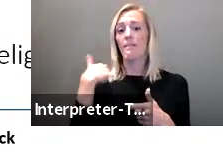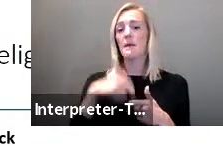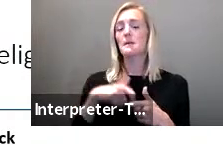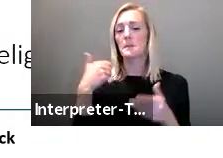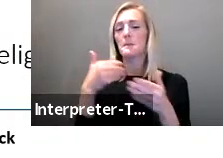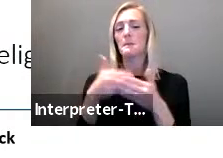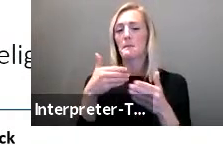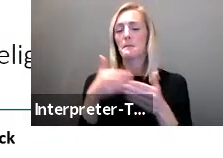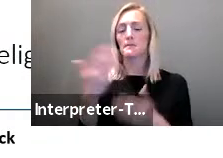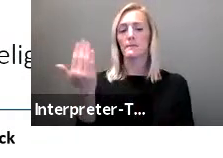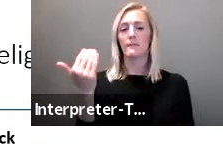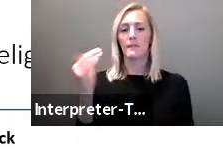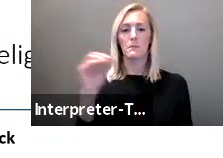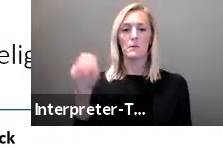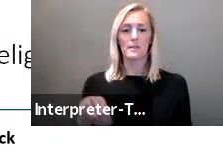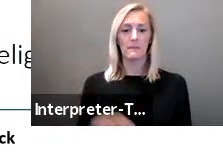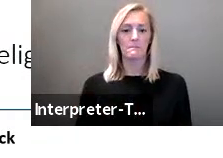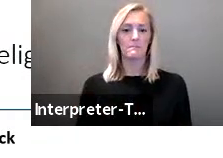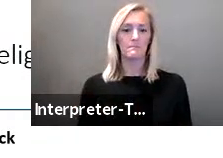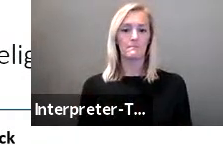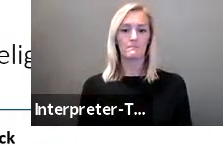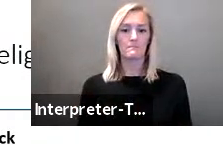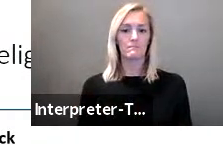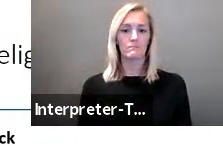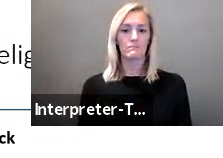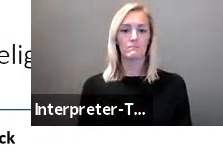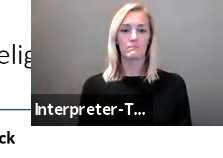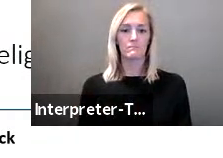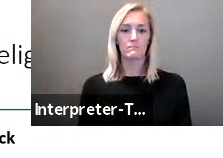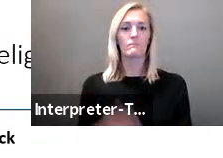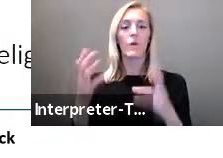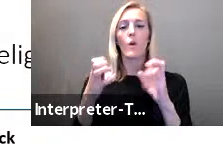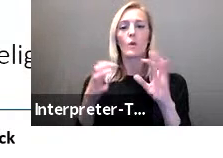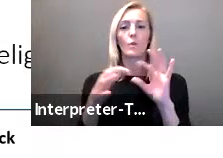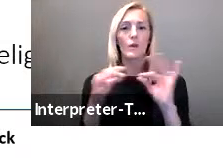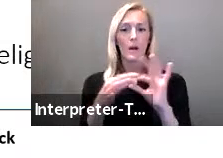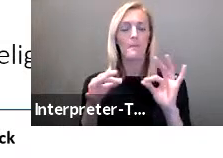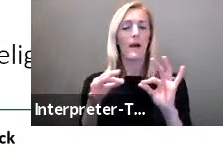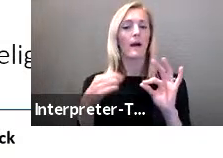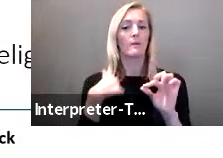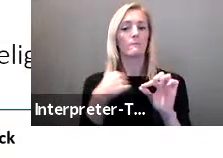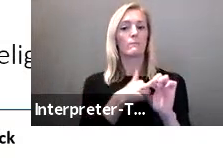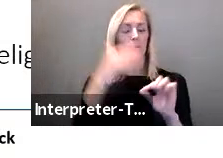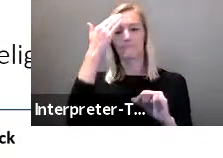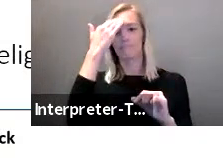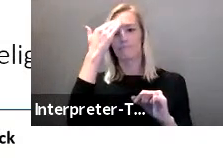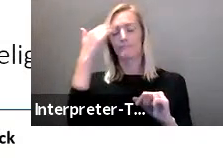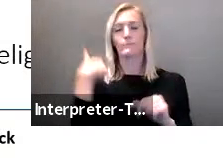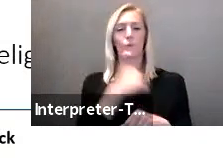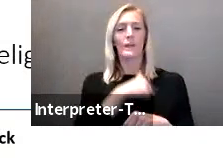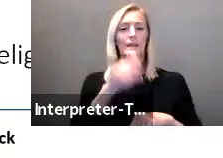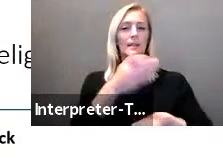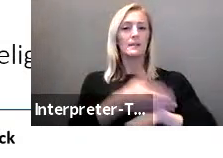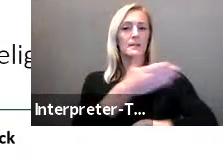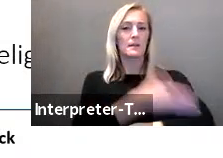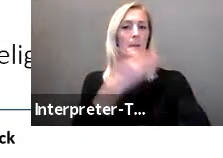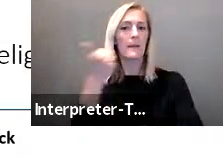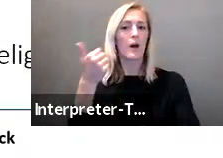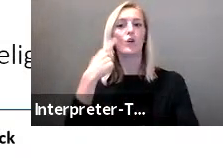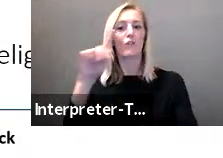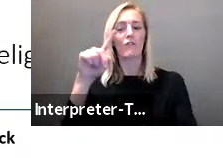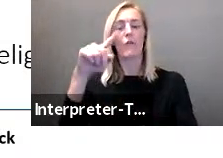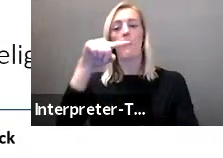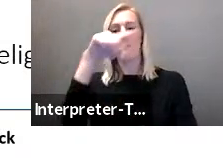at about 15%. And I want to just make a comment that we are keenly aware that we need to do better for African American and